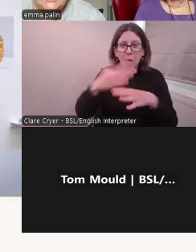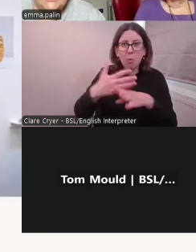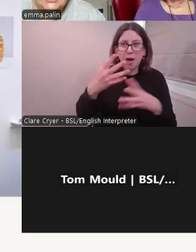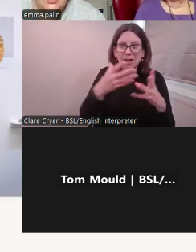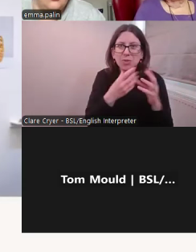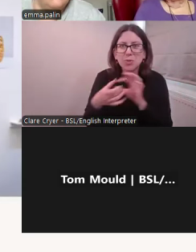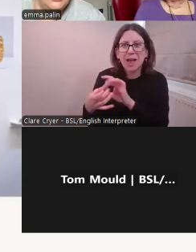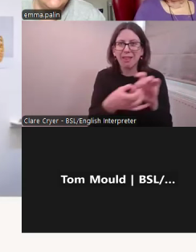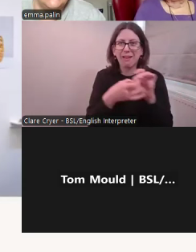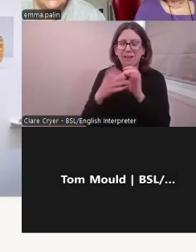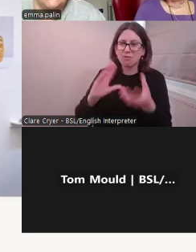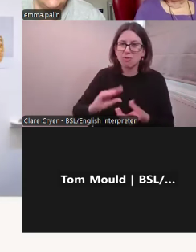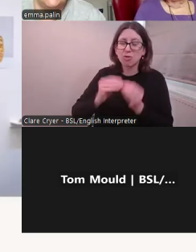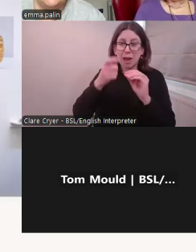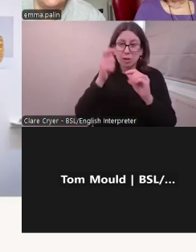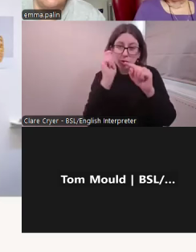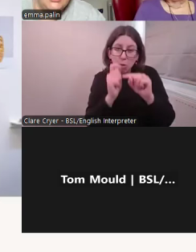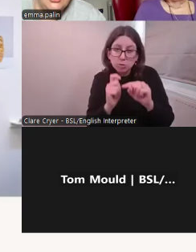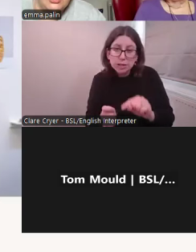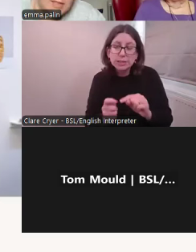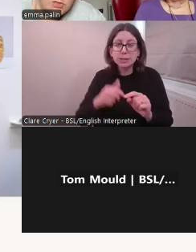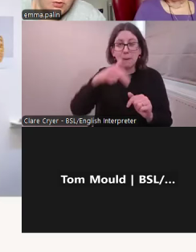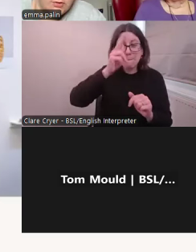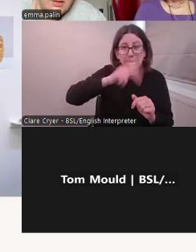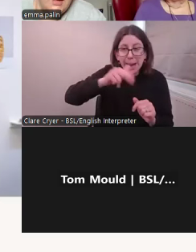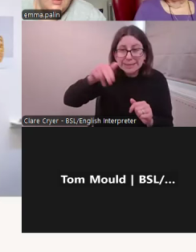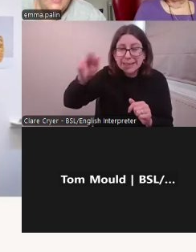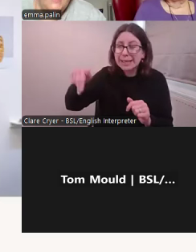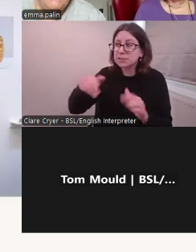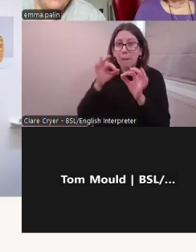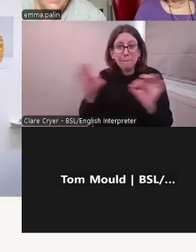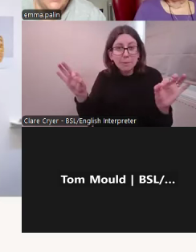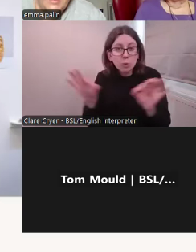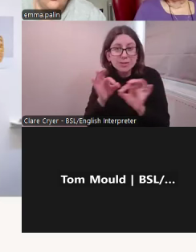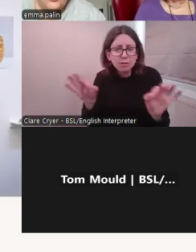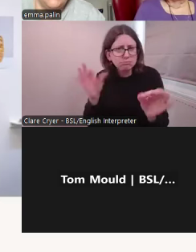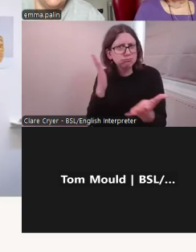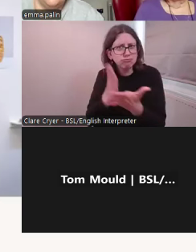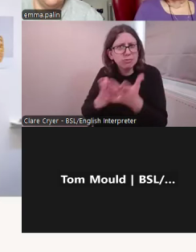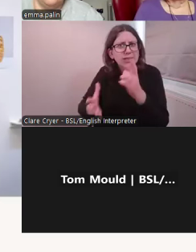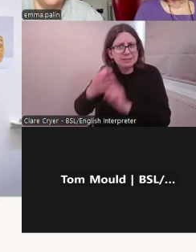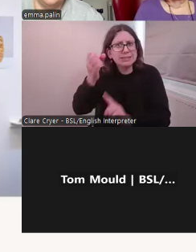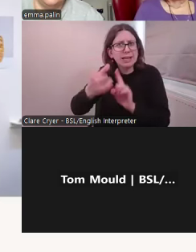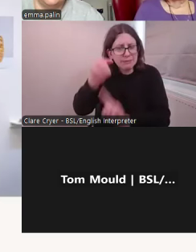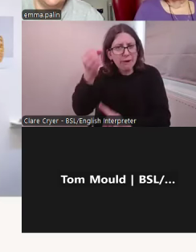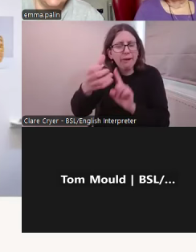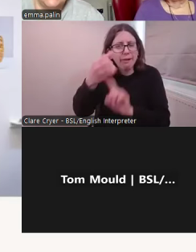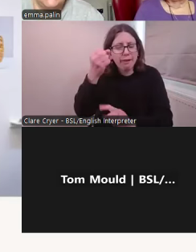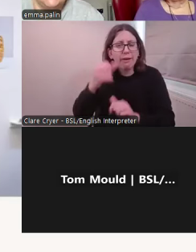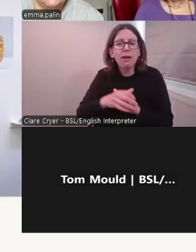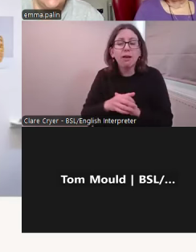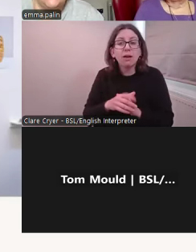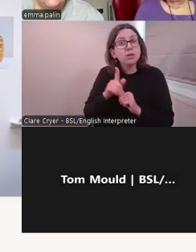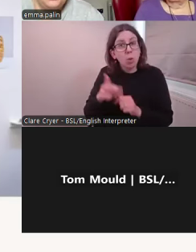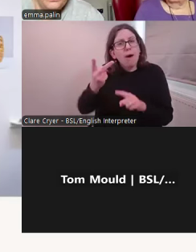paintings, and music sessions, which was really successful. again, working over the